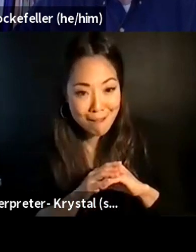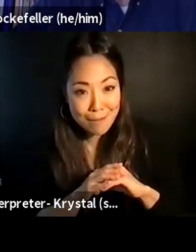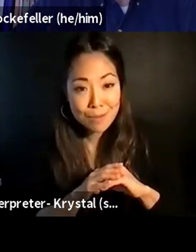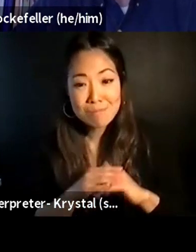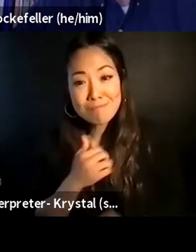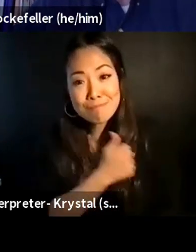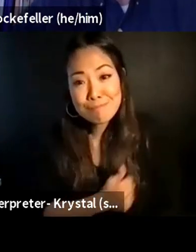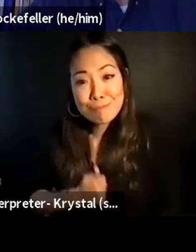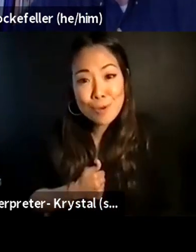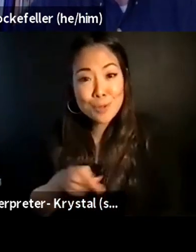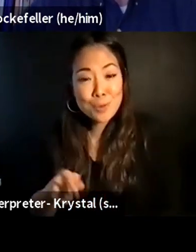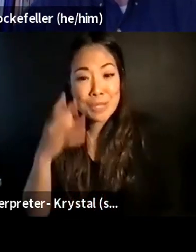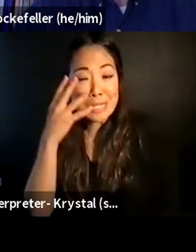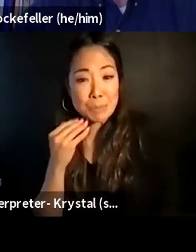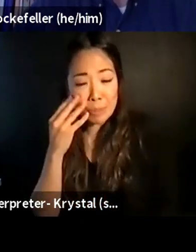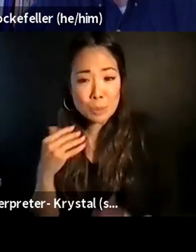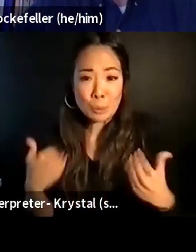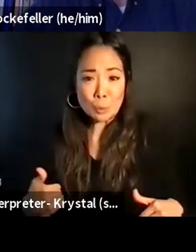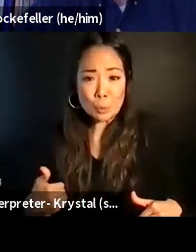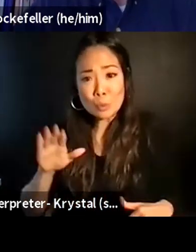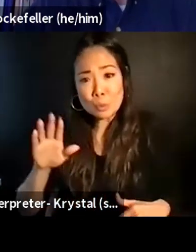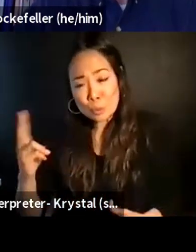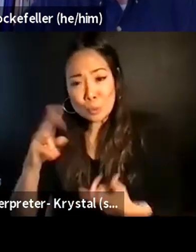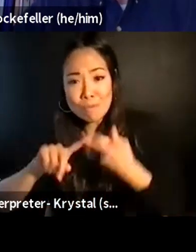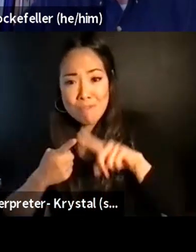so close to you having done something like that.